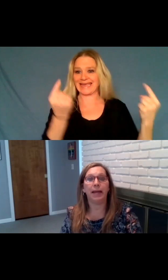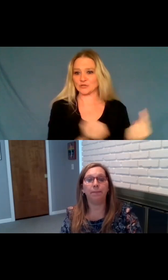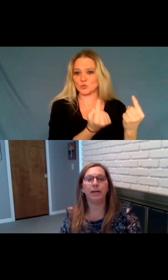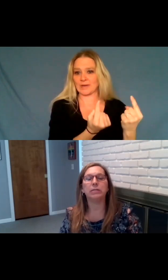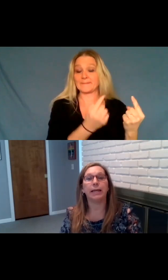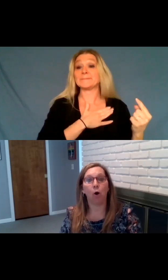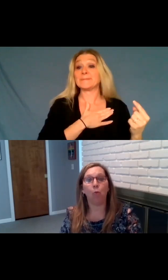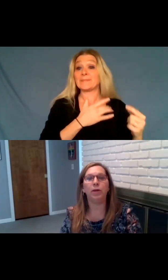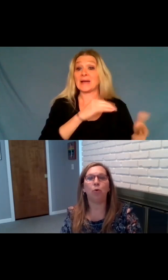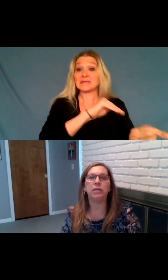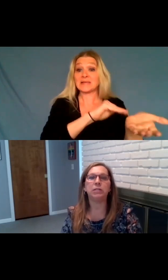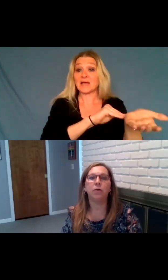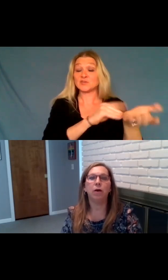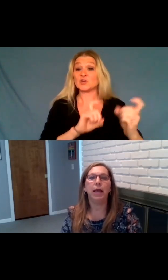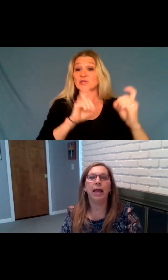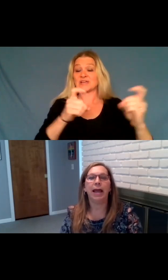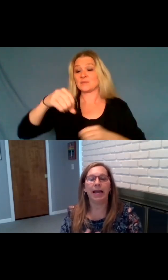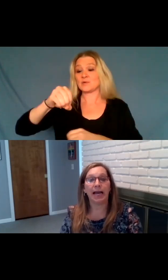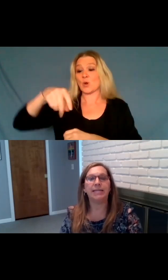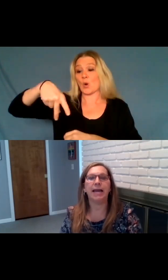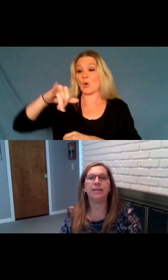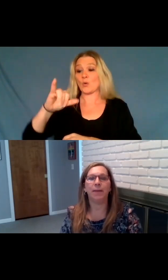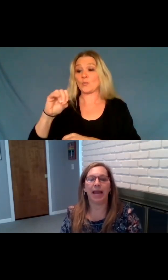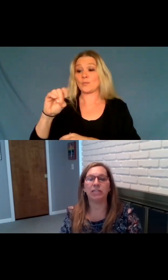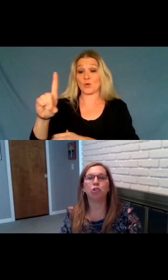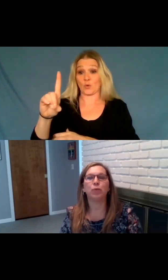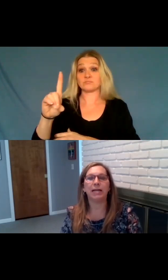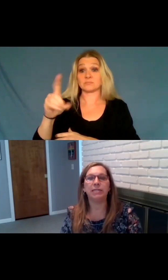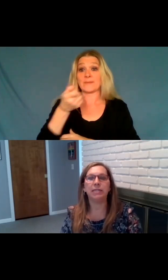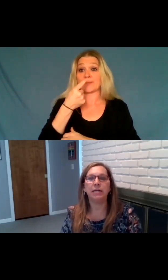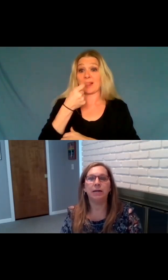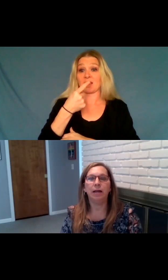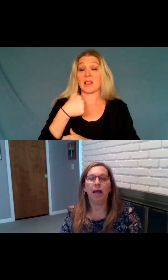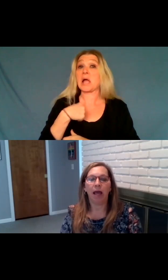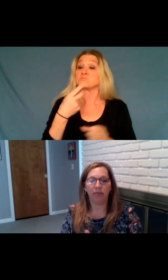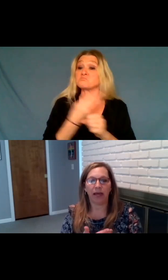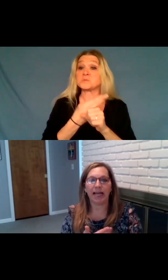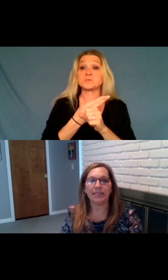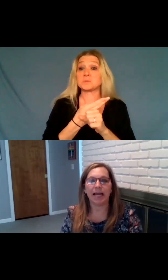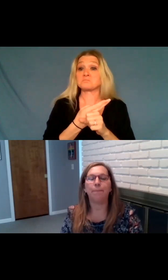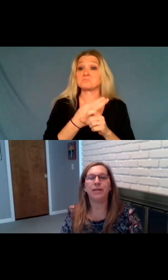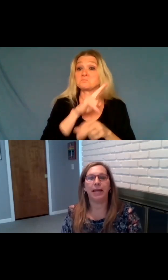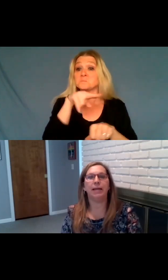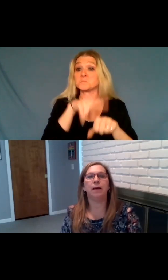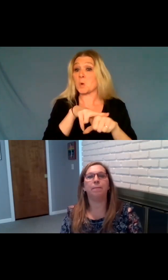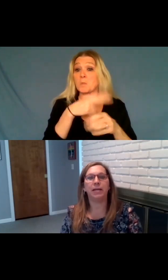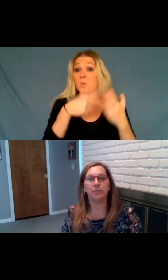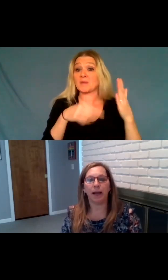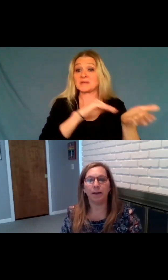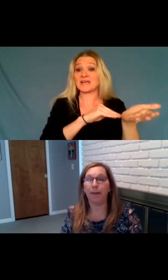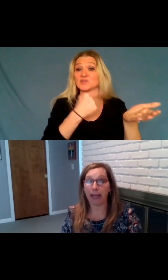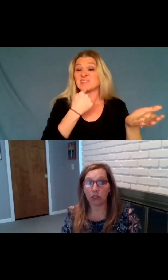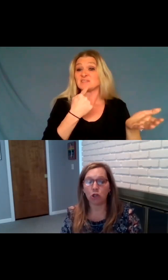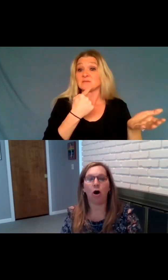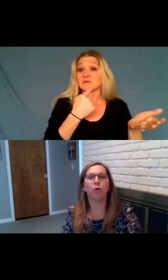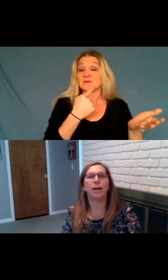prescribes pain pills like opioids, and I take them as directed, and then I stop taking them because